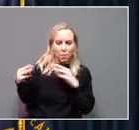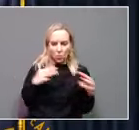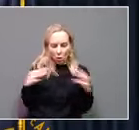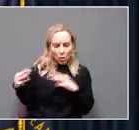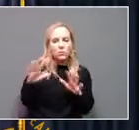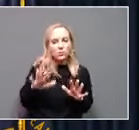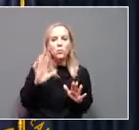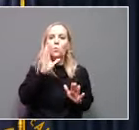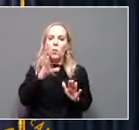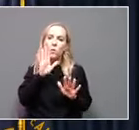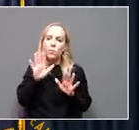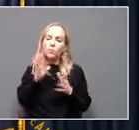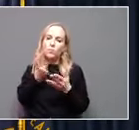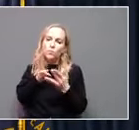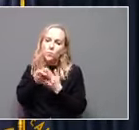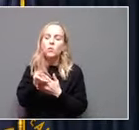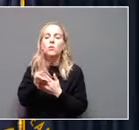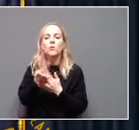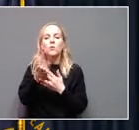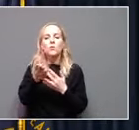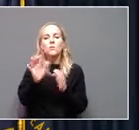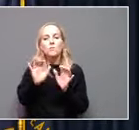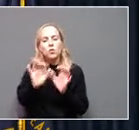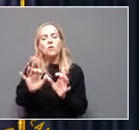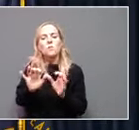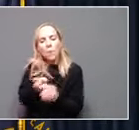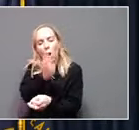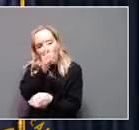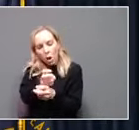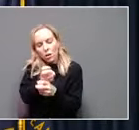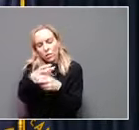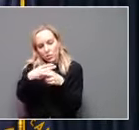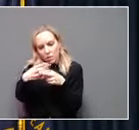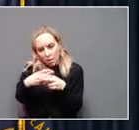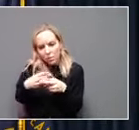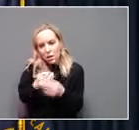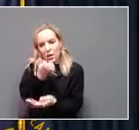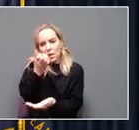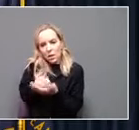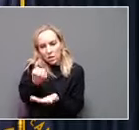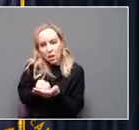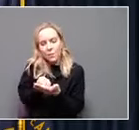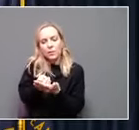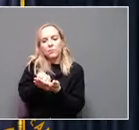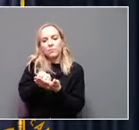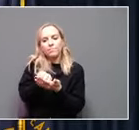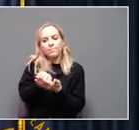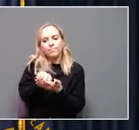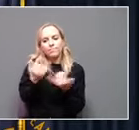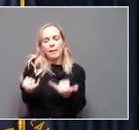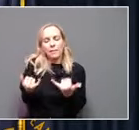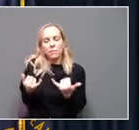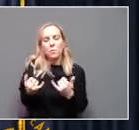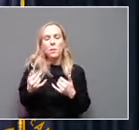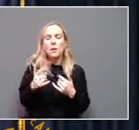be pushing through a harder, temporary economic time. Certainly, we